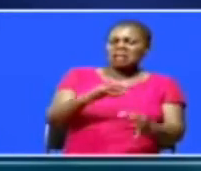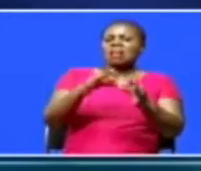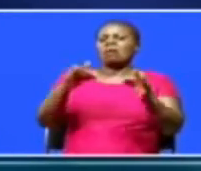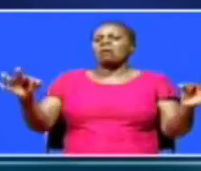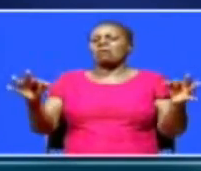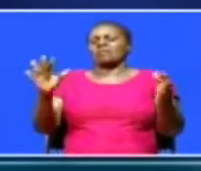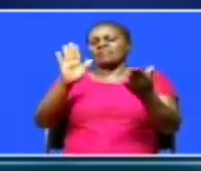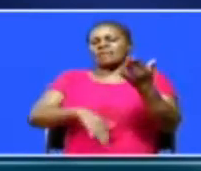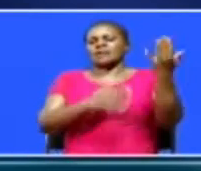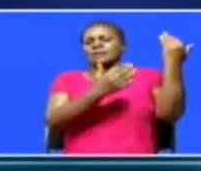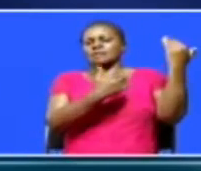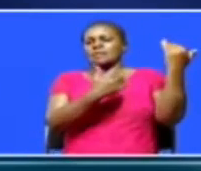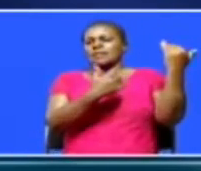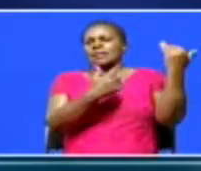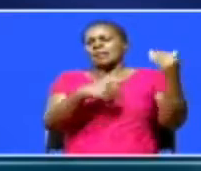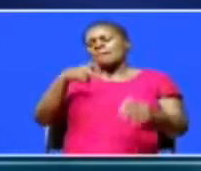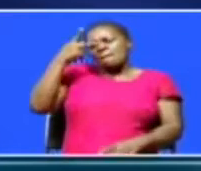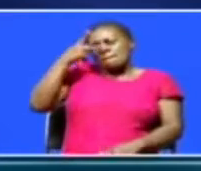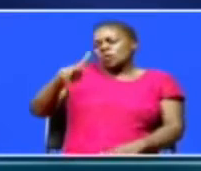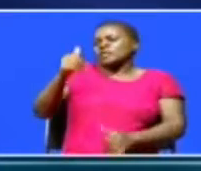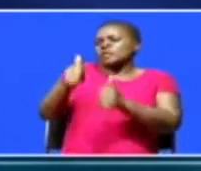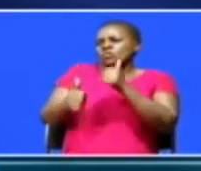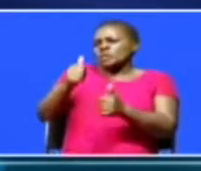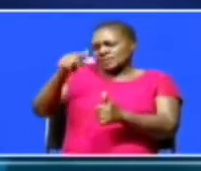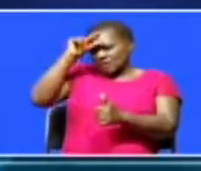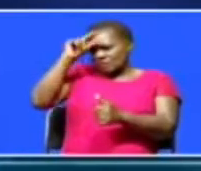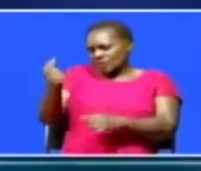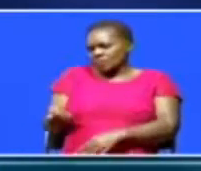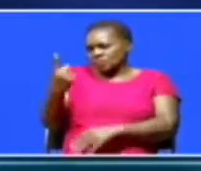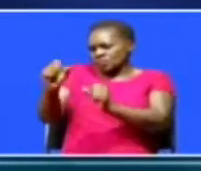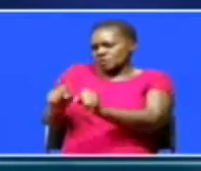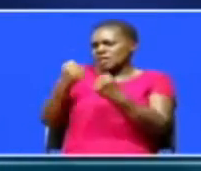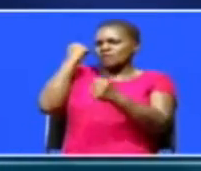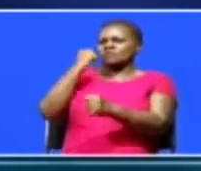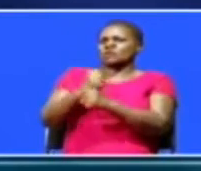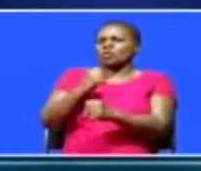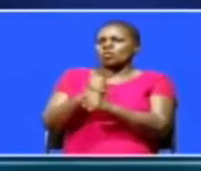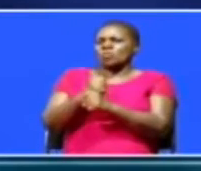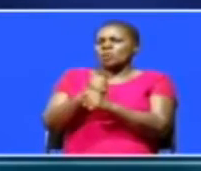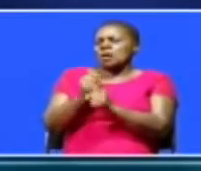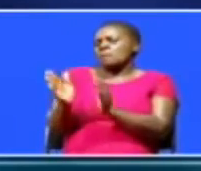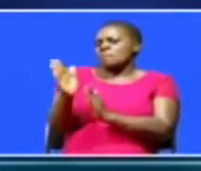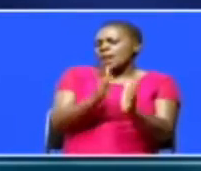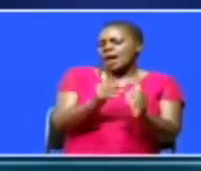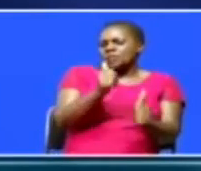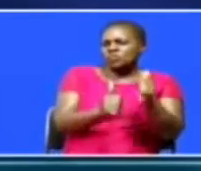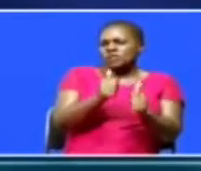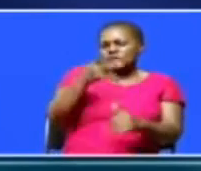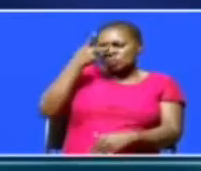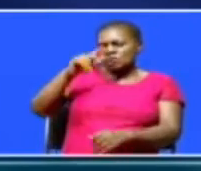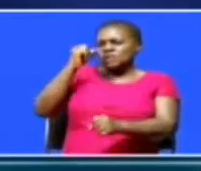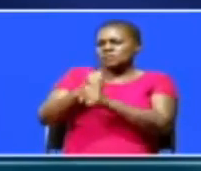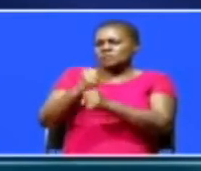than expected. But what policies should the government devise to save jobs? And what strategies should